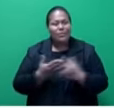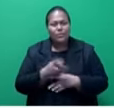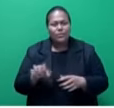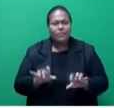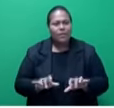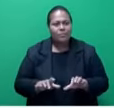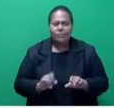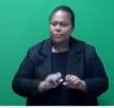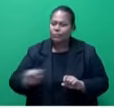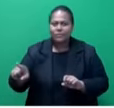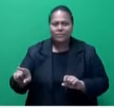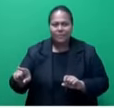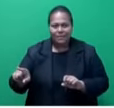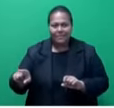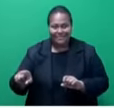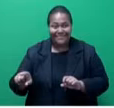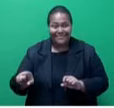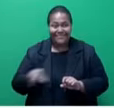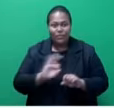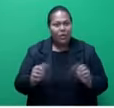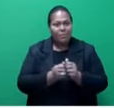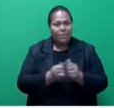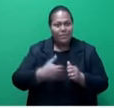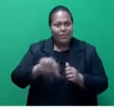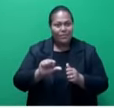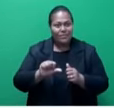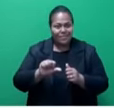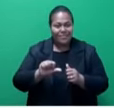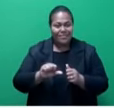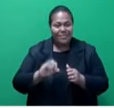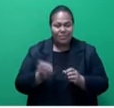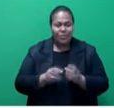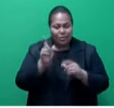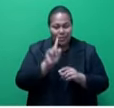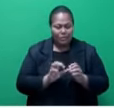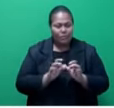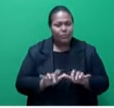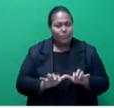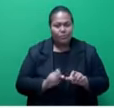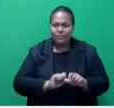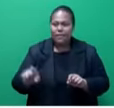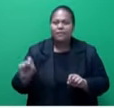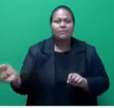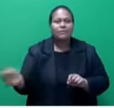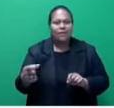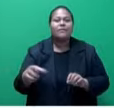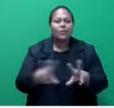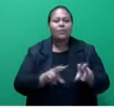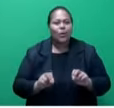of a central securities depository and automated transfer system, which will of course impact the timeliness and efficiency of the trading